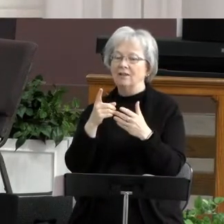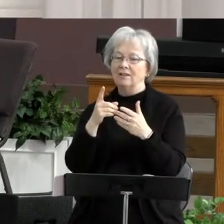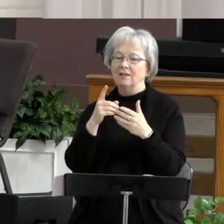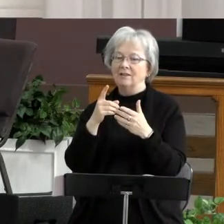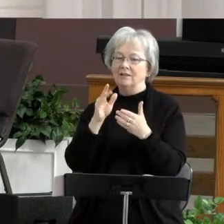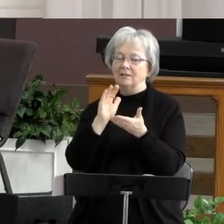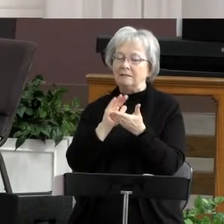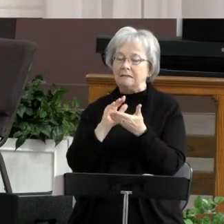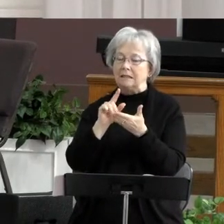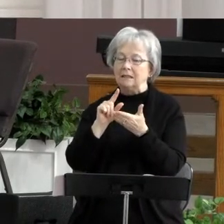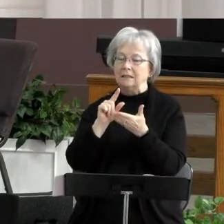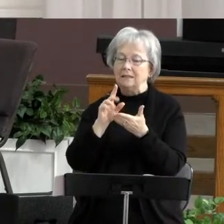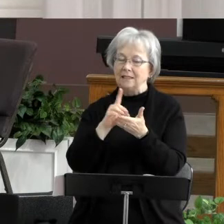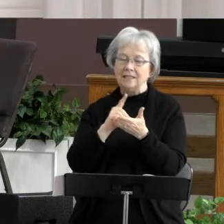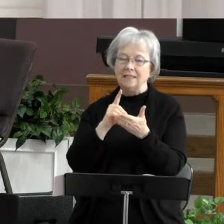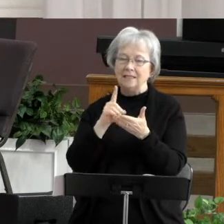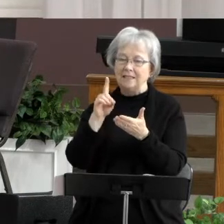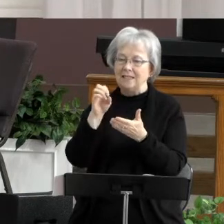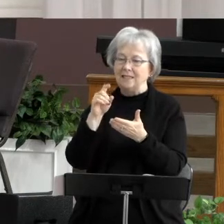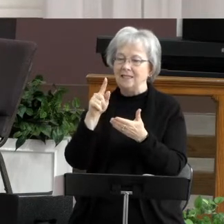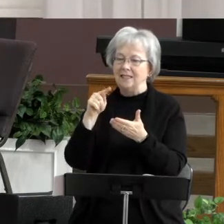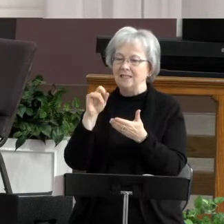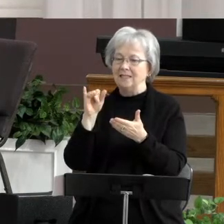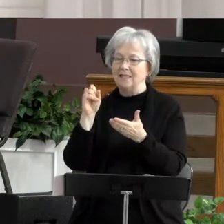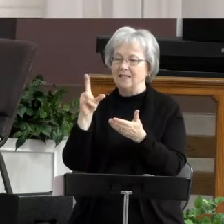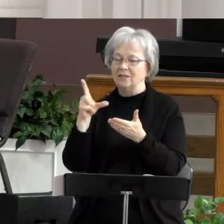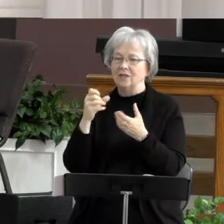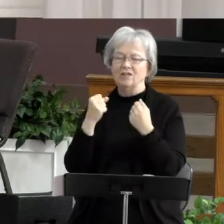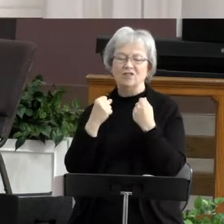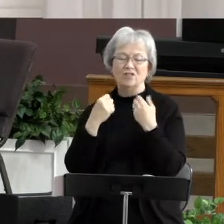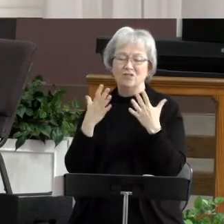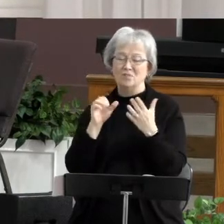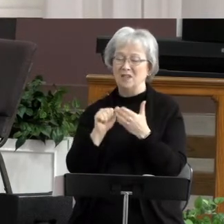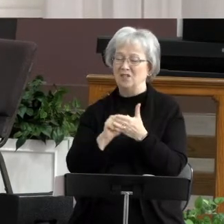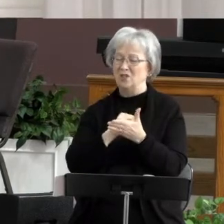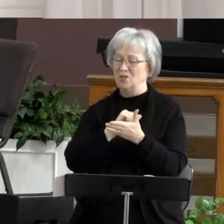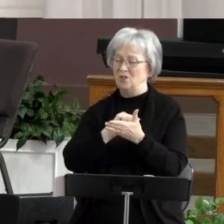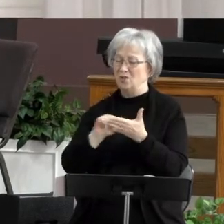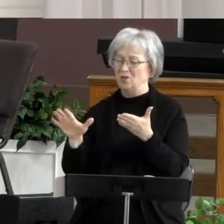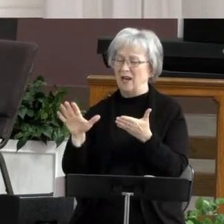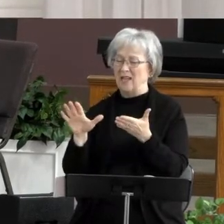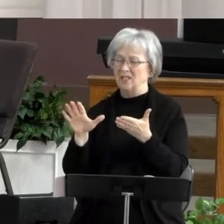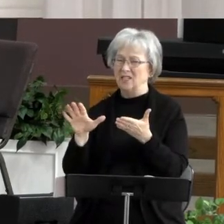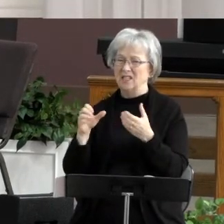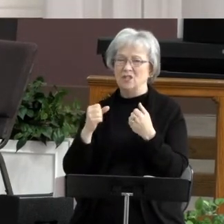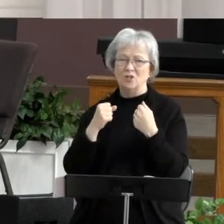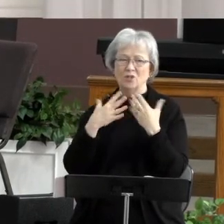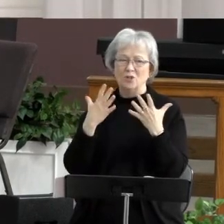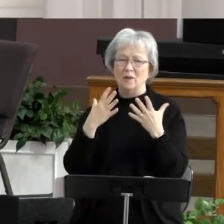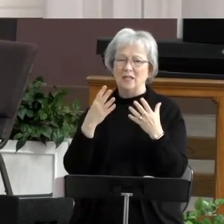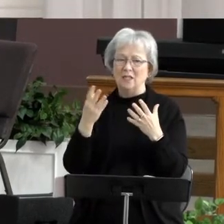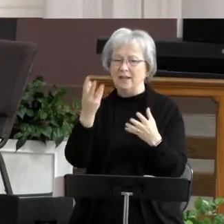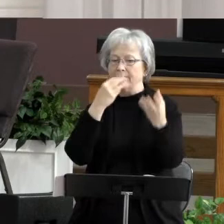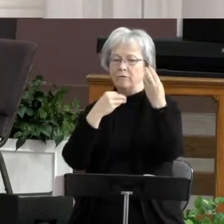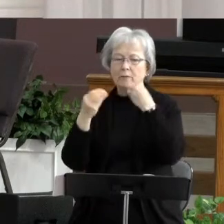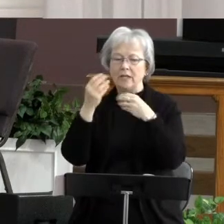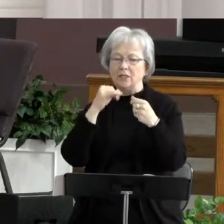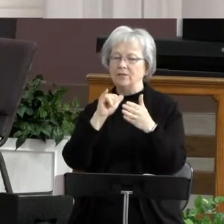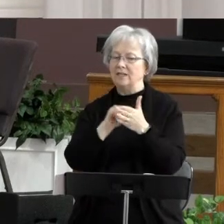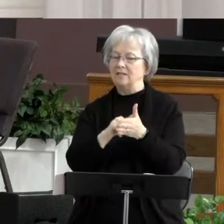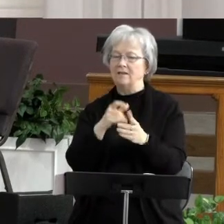there. There's too much information that isn't factual out there.